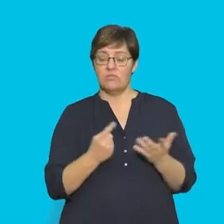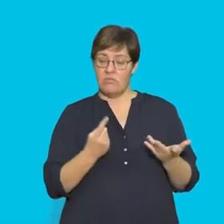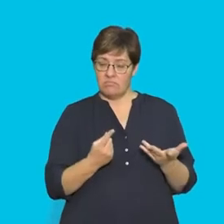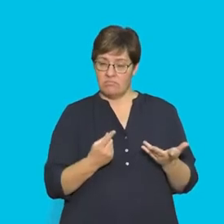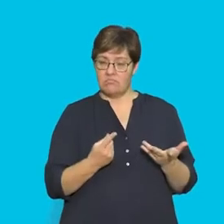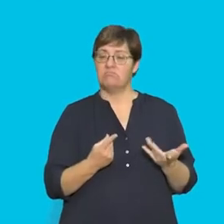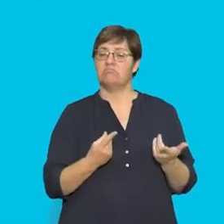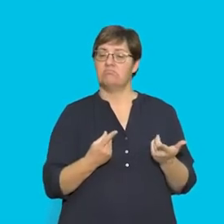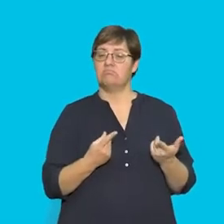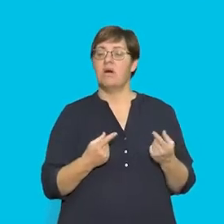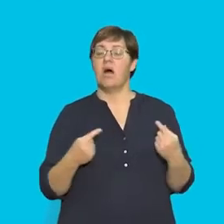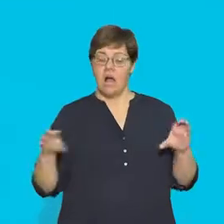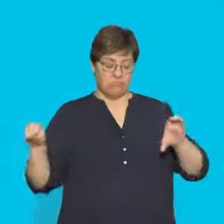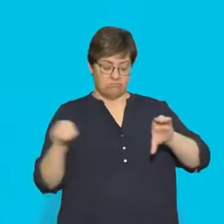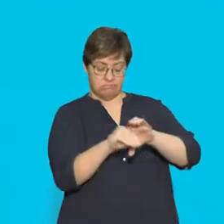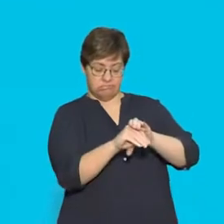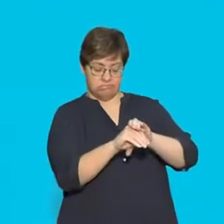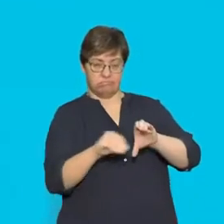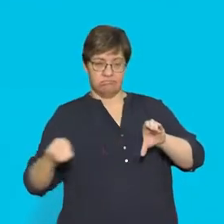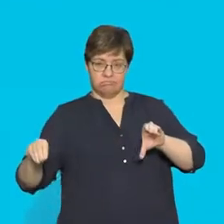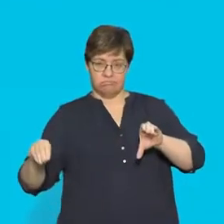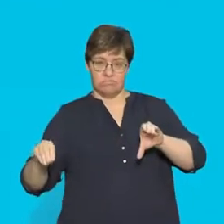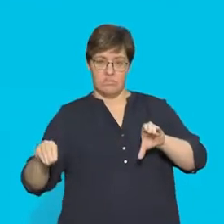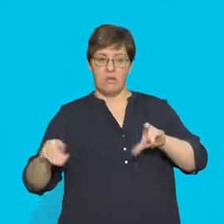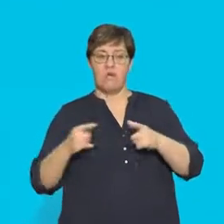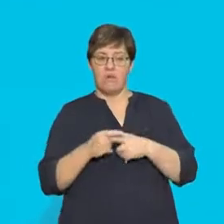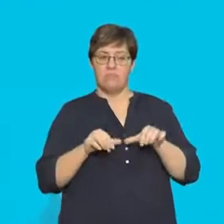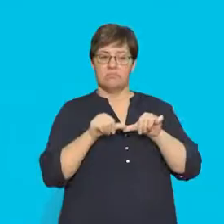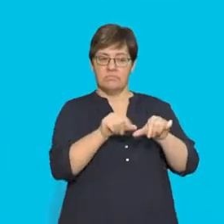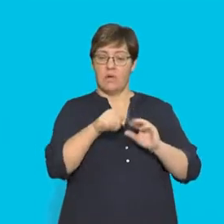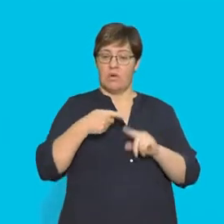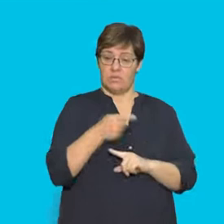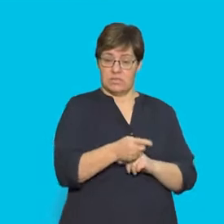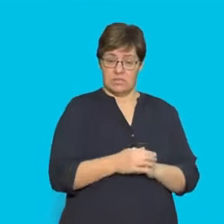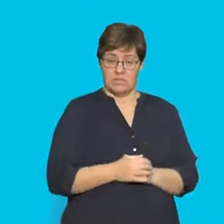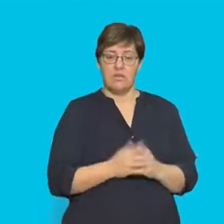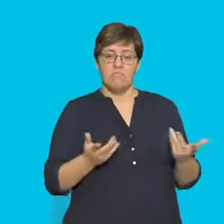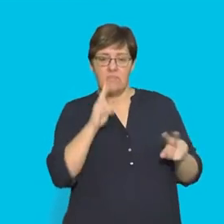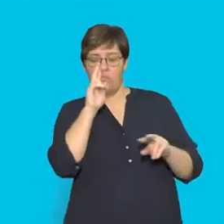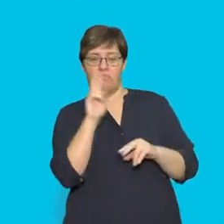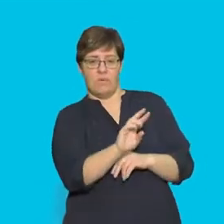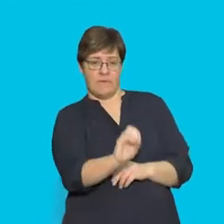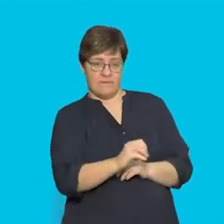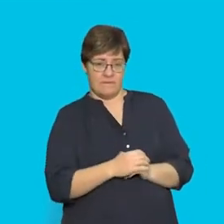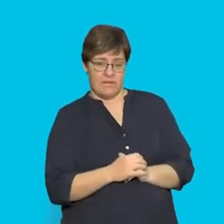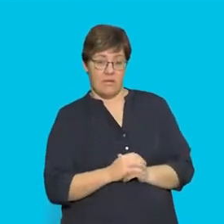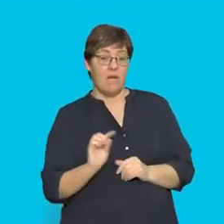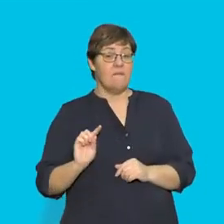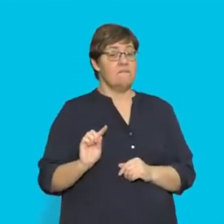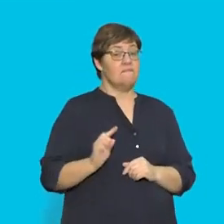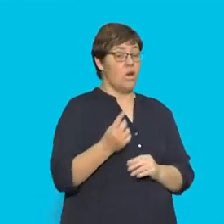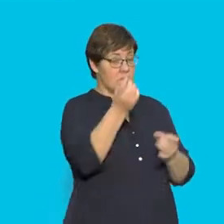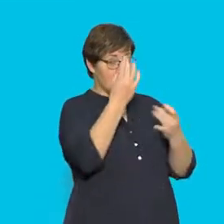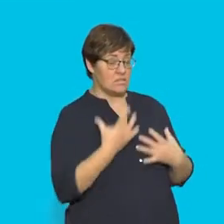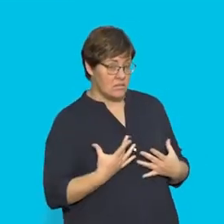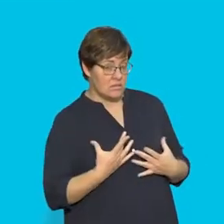moving relative to the coil, and we're needing to find out some things about it. Let's have a look. The first thing it